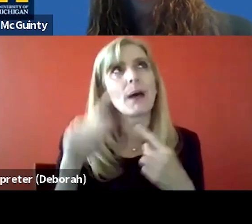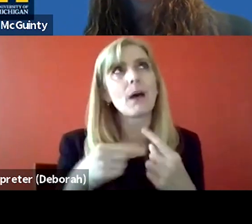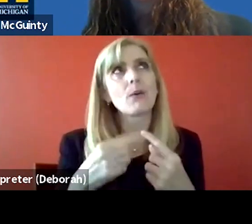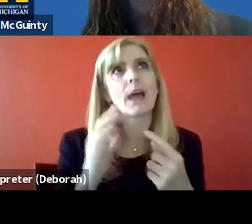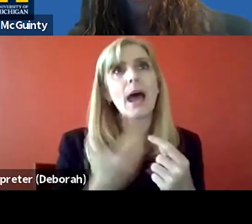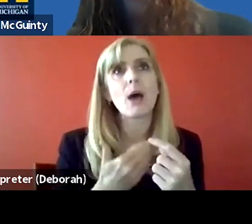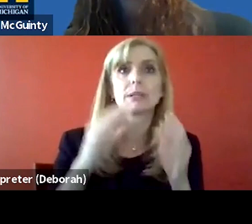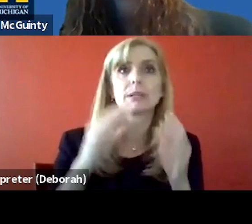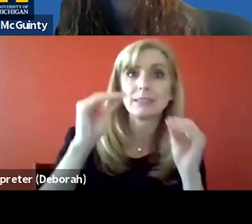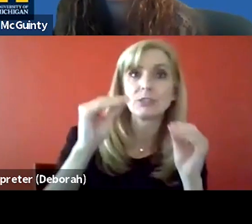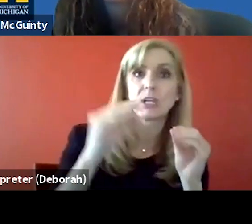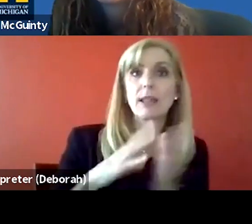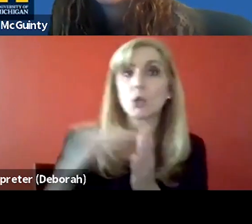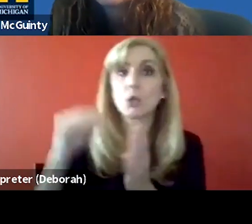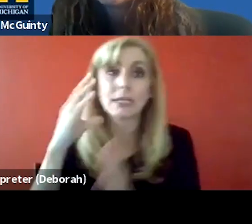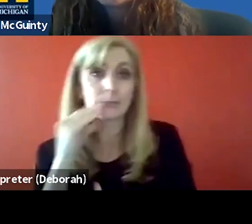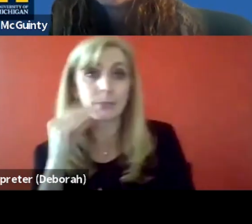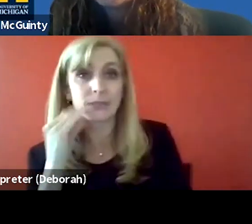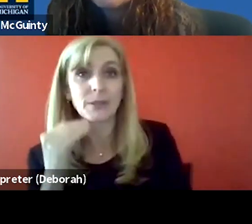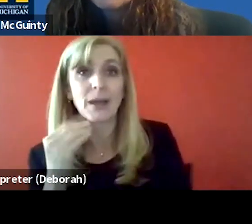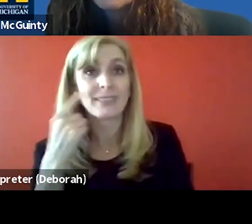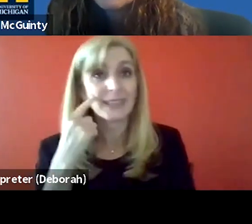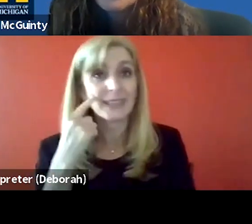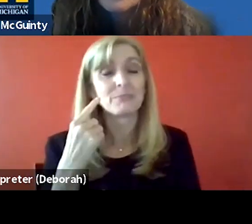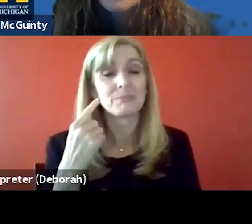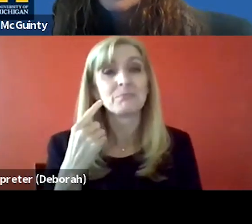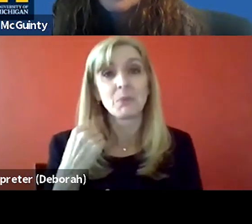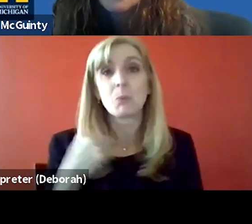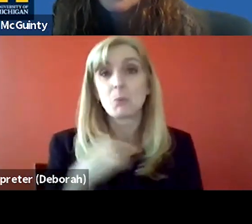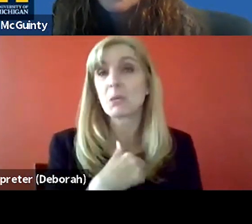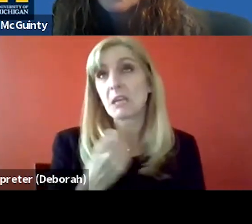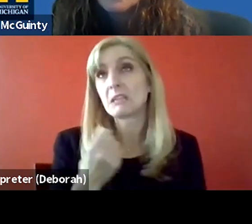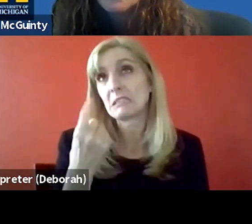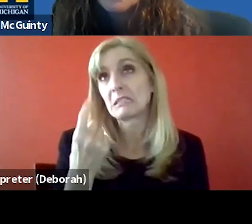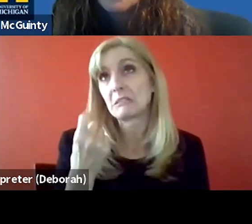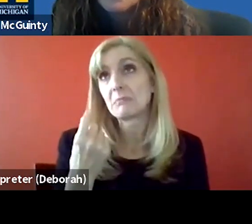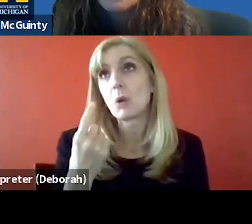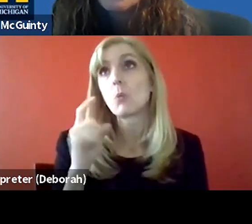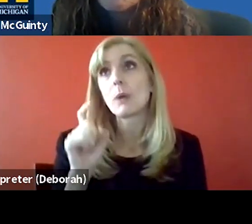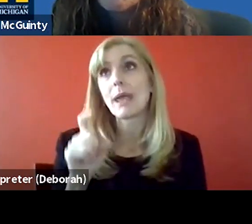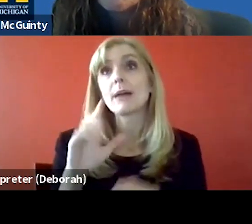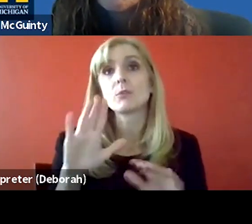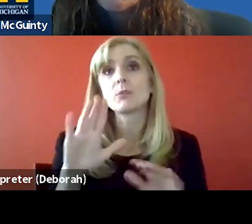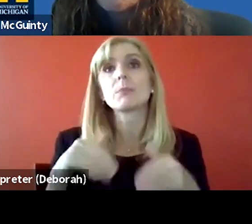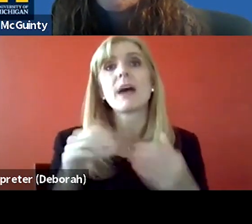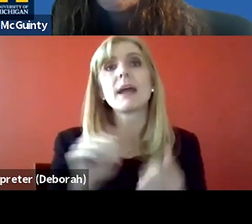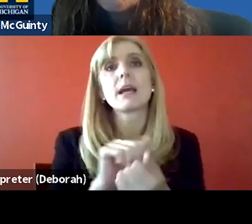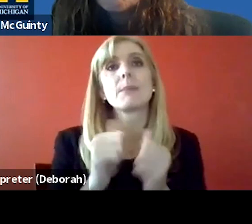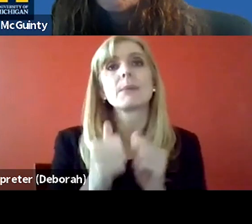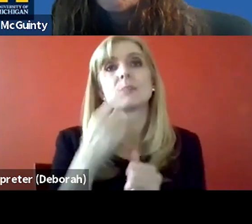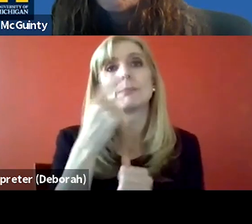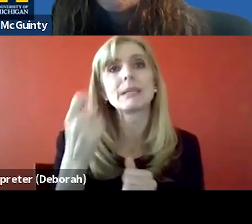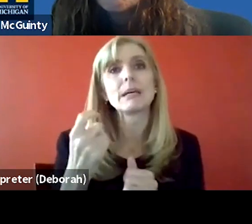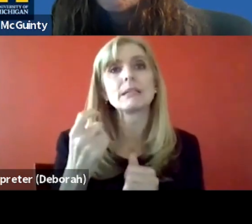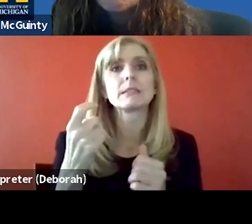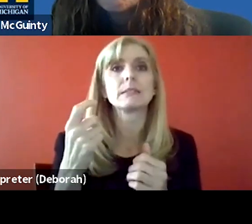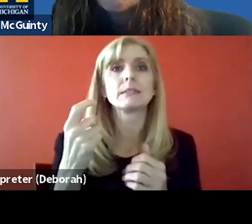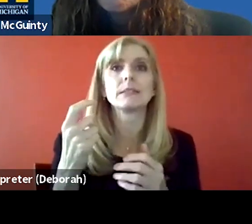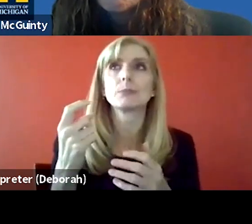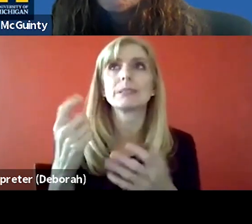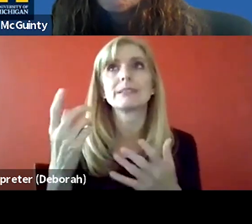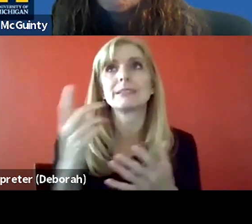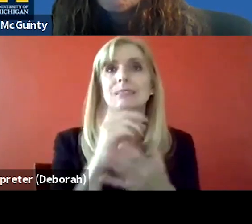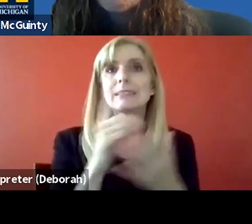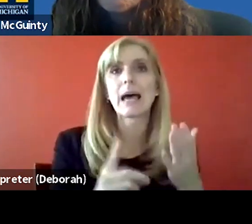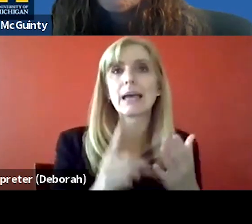teaching and learning experiences, I think we could see that like we had to provide the accommodation because the thing was designed in a way that